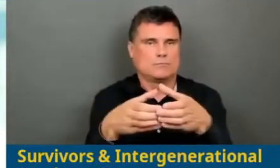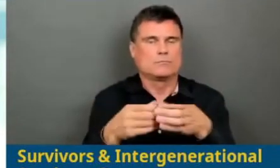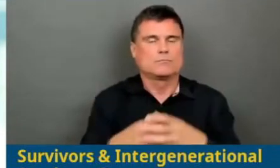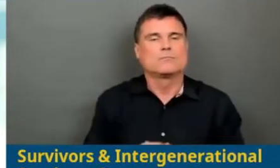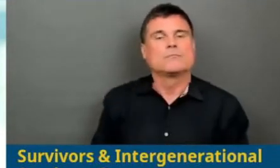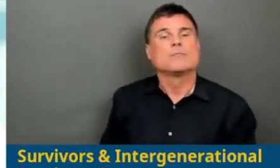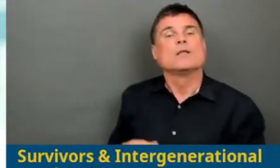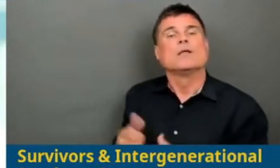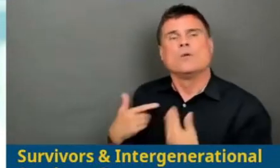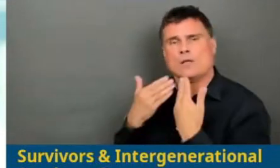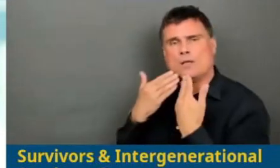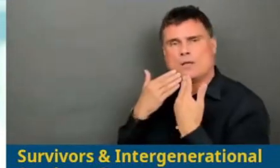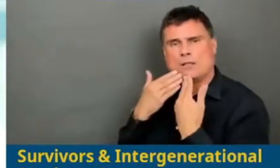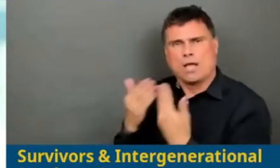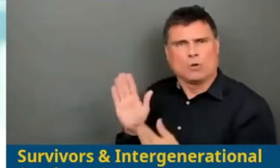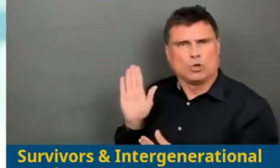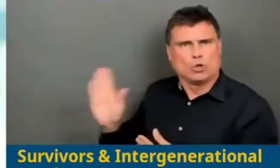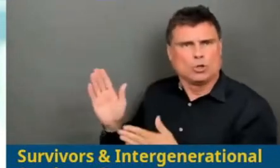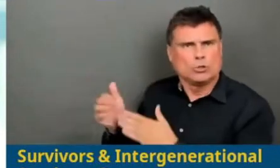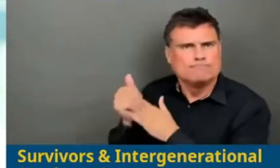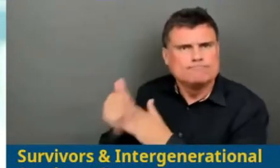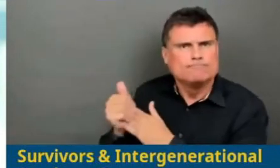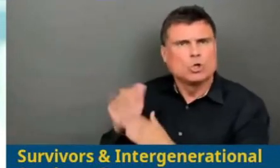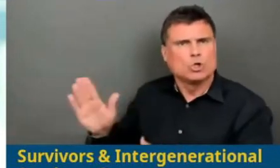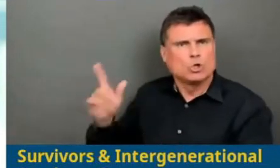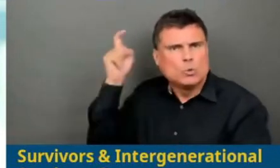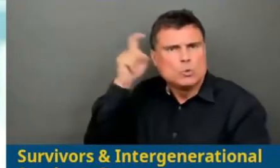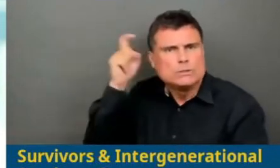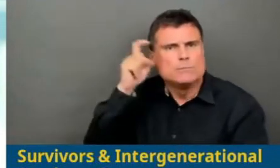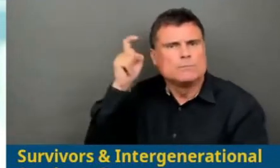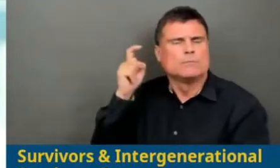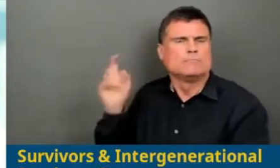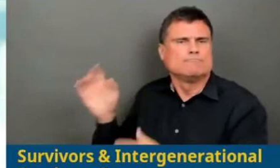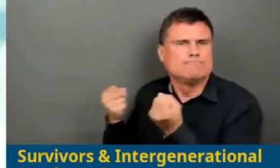skills and wisdom supporting this work right now.